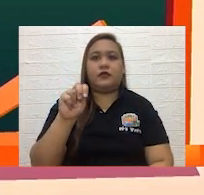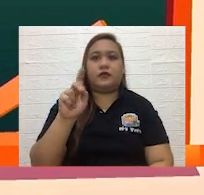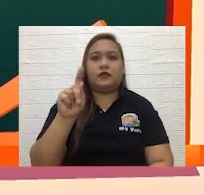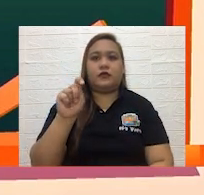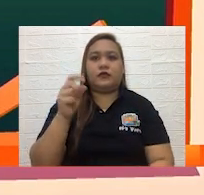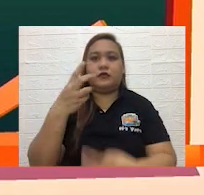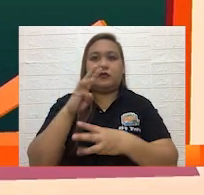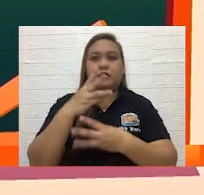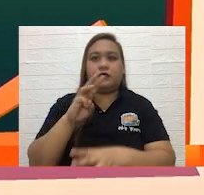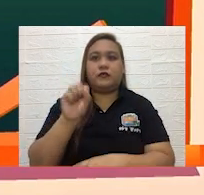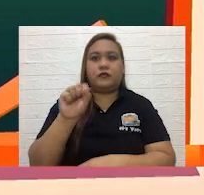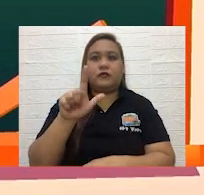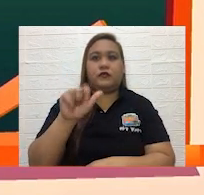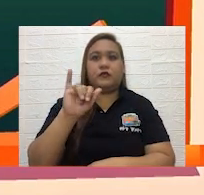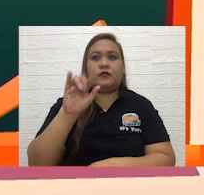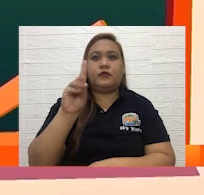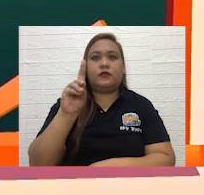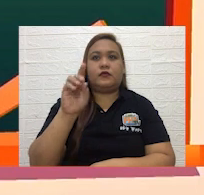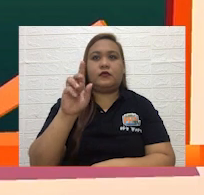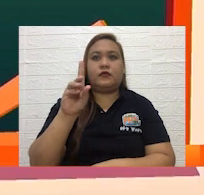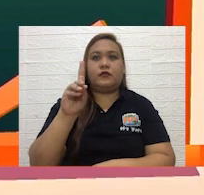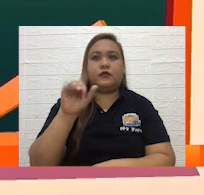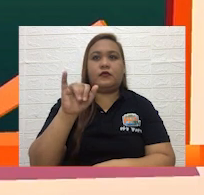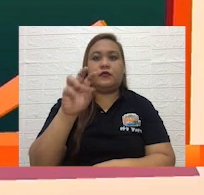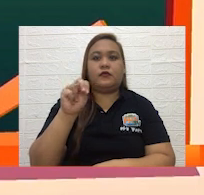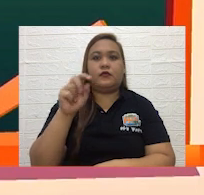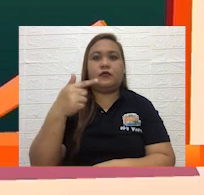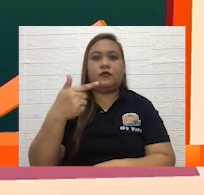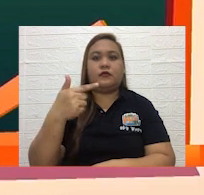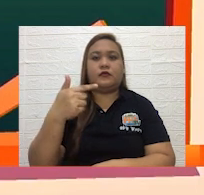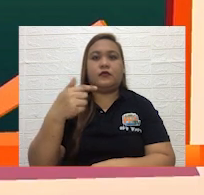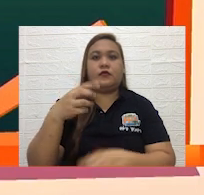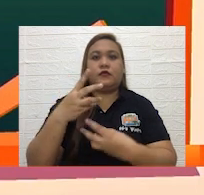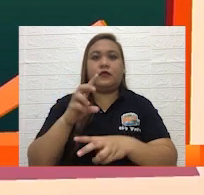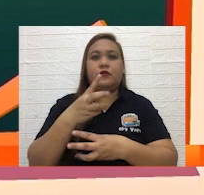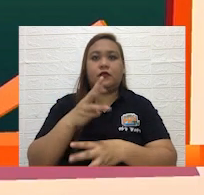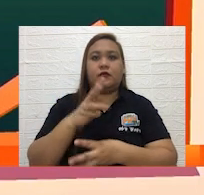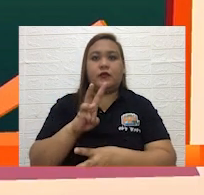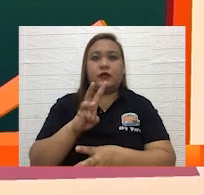Casement window, sliding window,